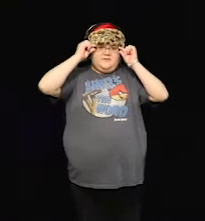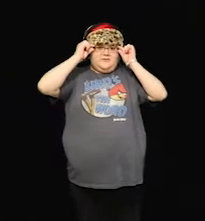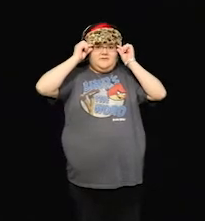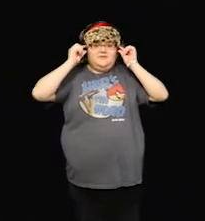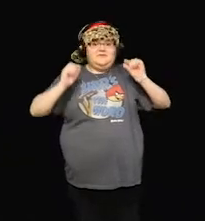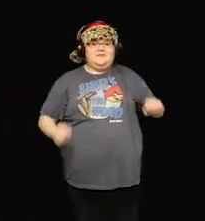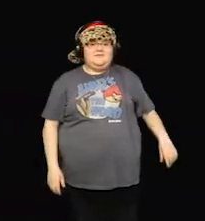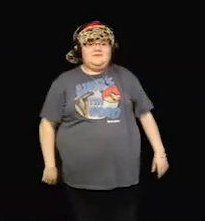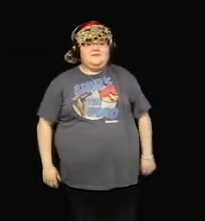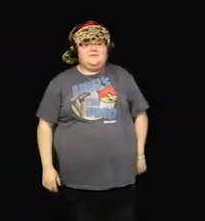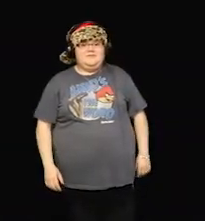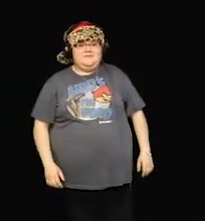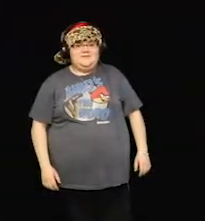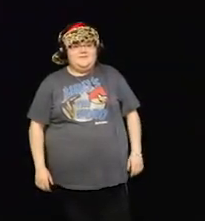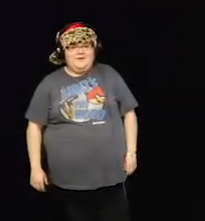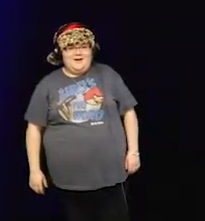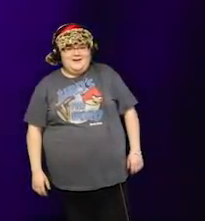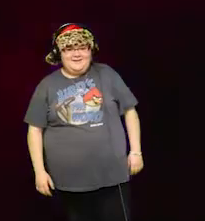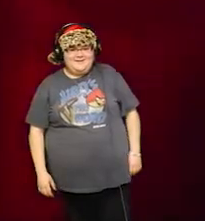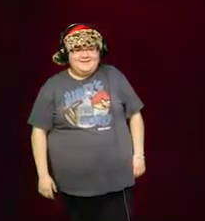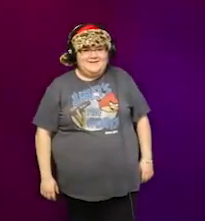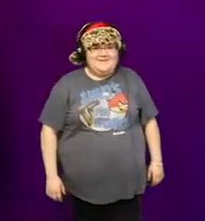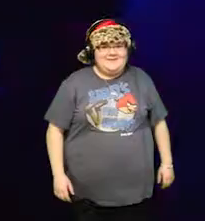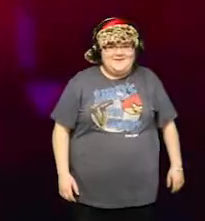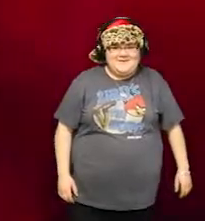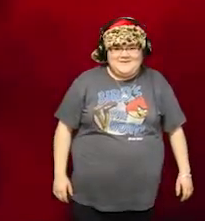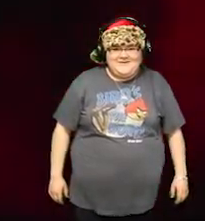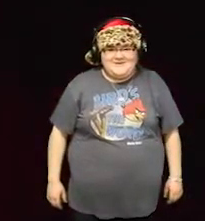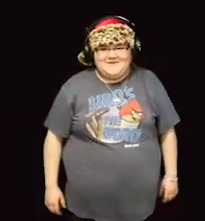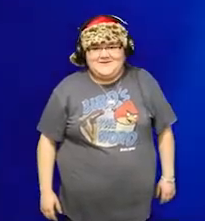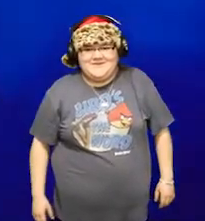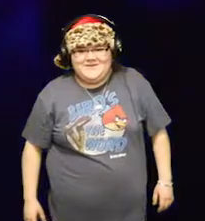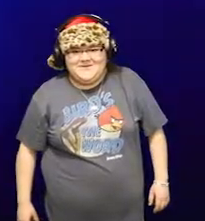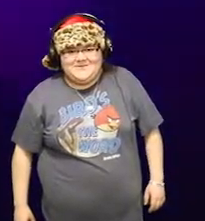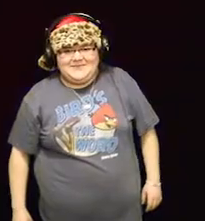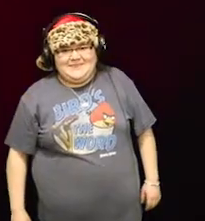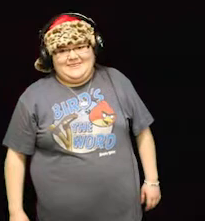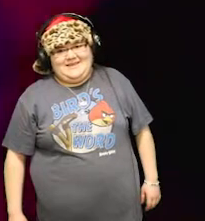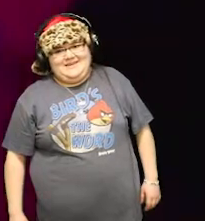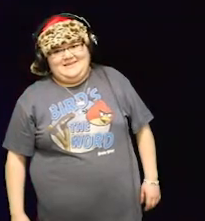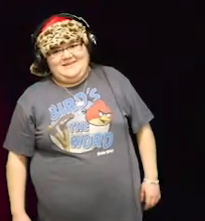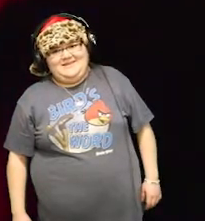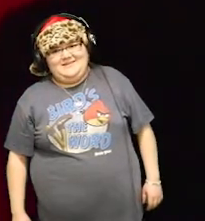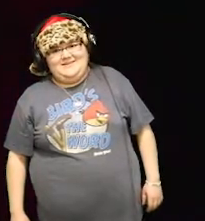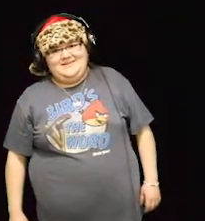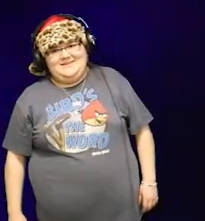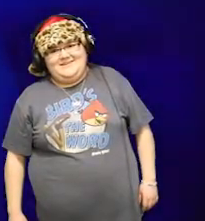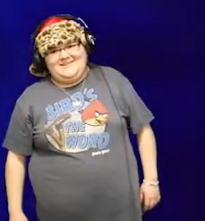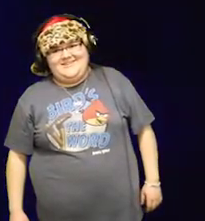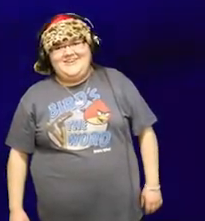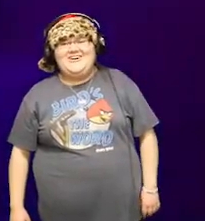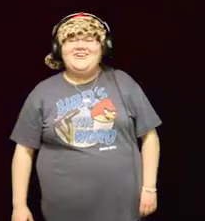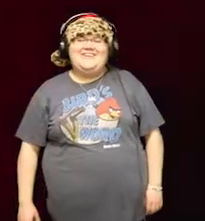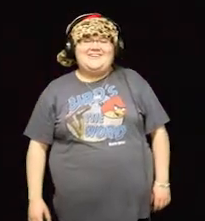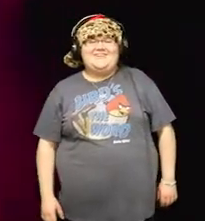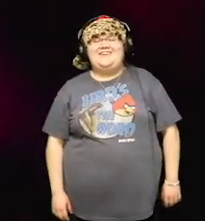Oh my God, come in, it's a crime scene. What? It's killed Lewis. The hoodie killed Lewis, it's too